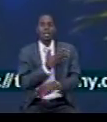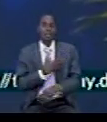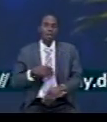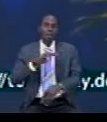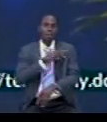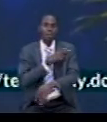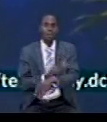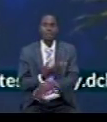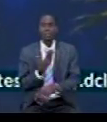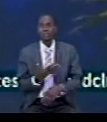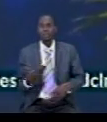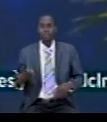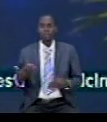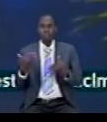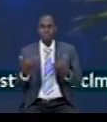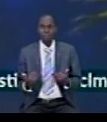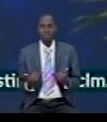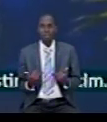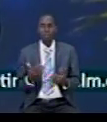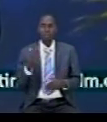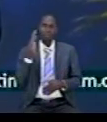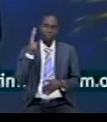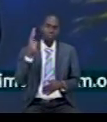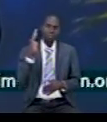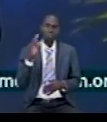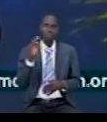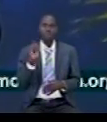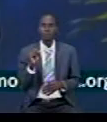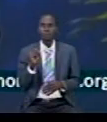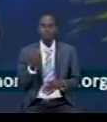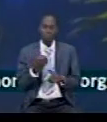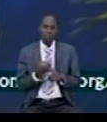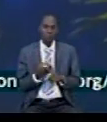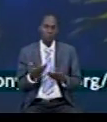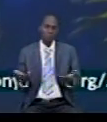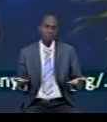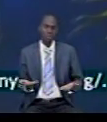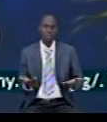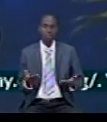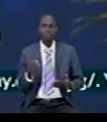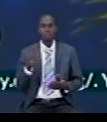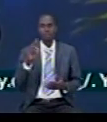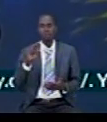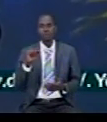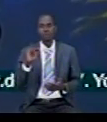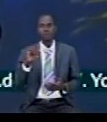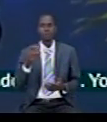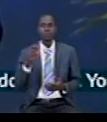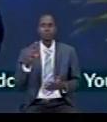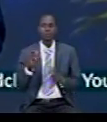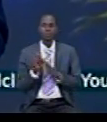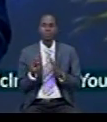We now listen to testimonies from the Alpha location.